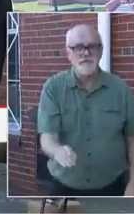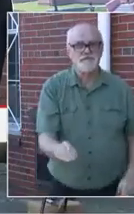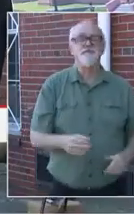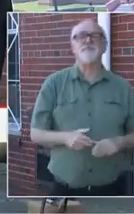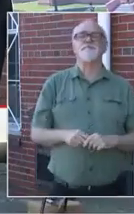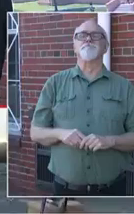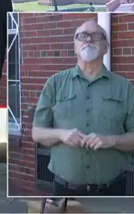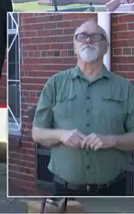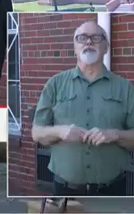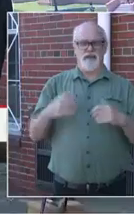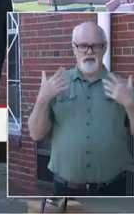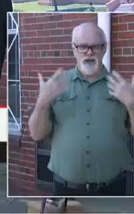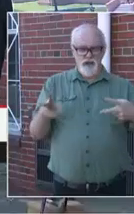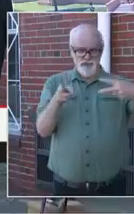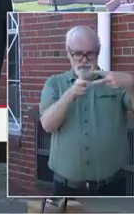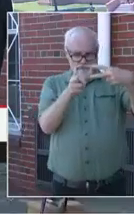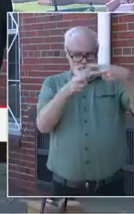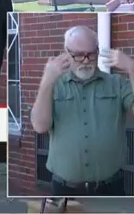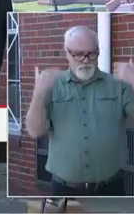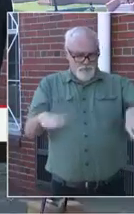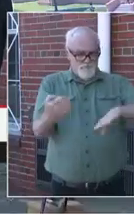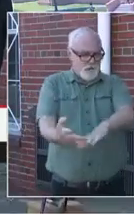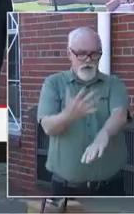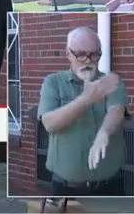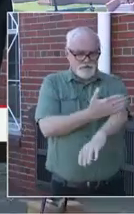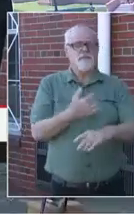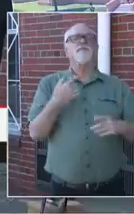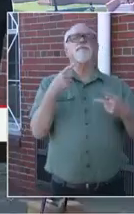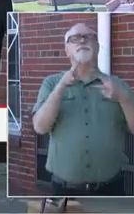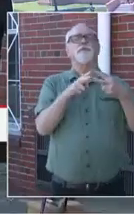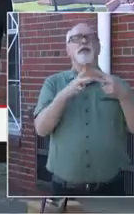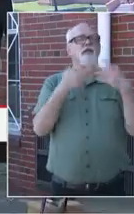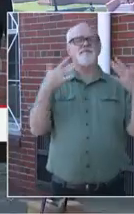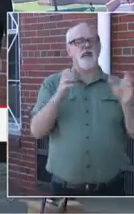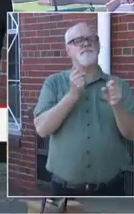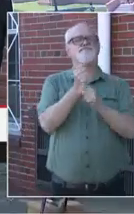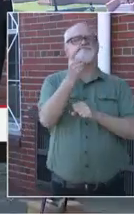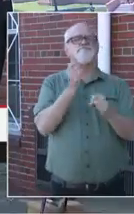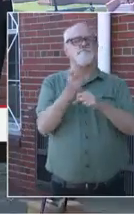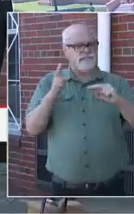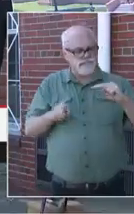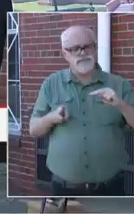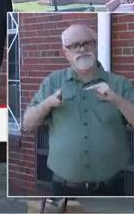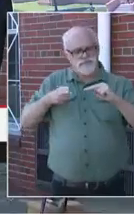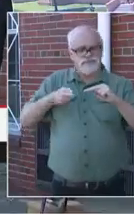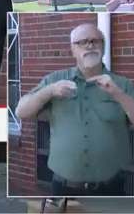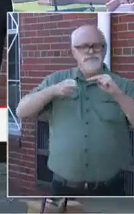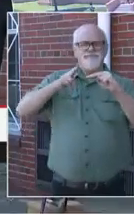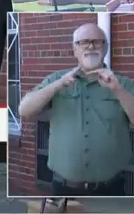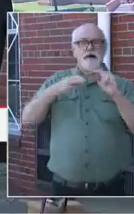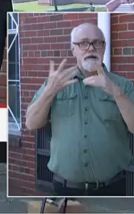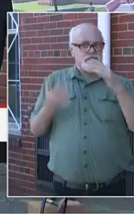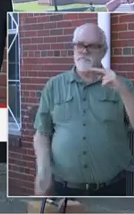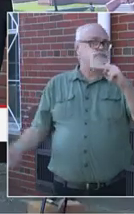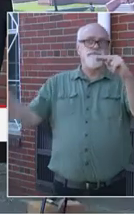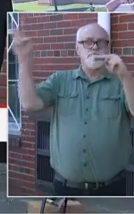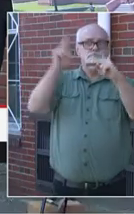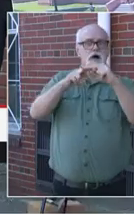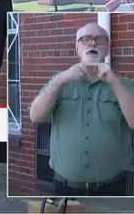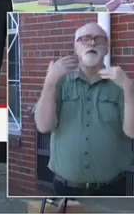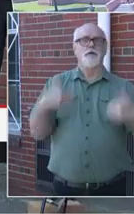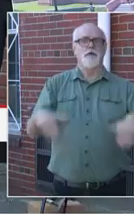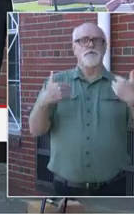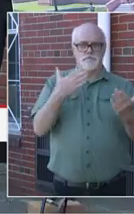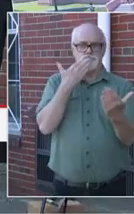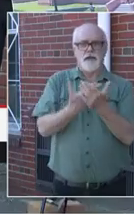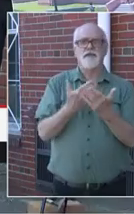and that is on top of annual gains. And it, again, is a testament of the work that our school leaders and our teachers,